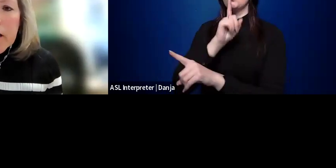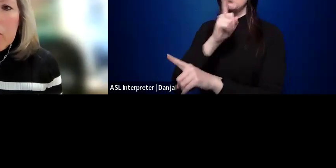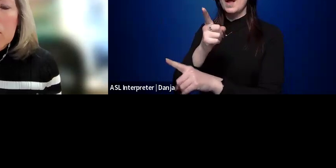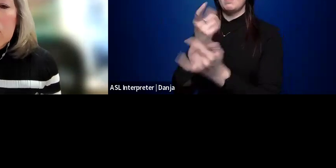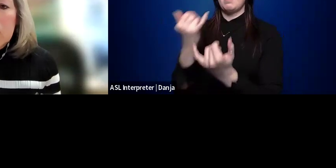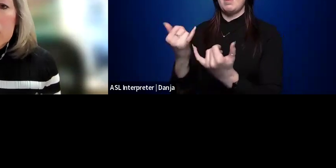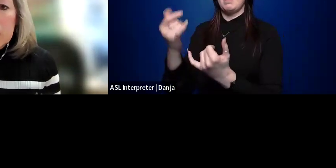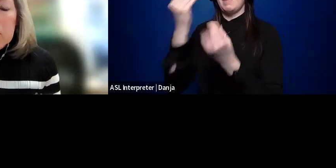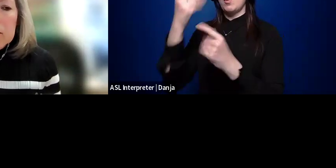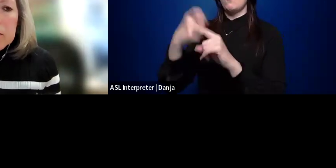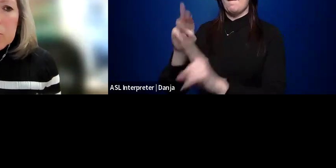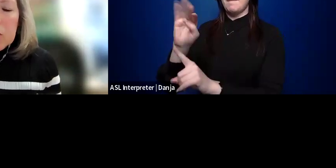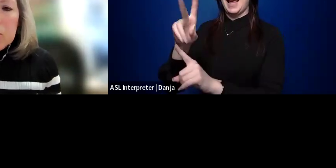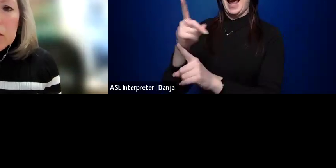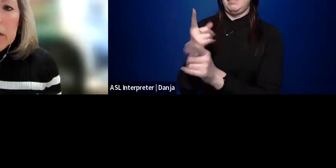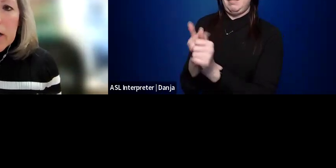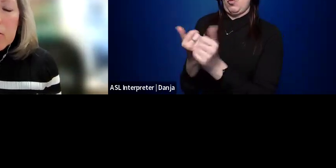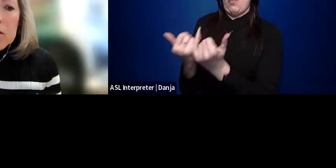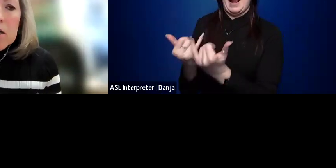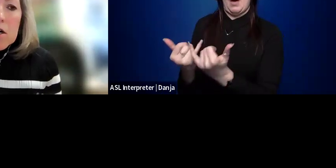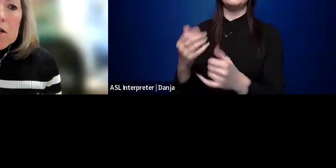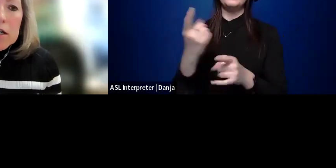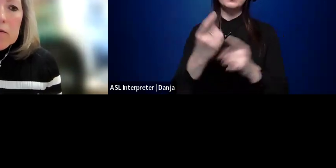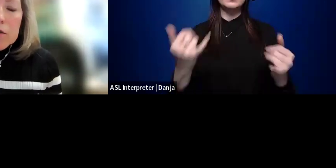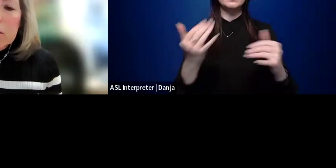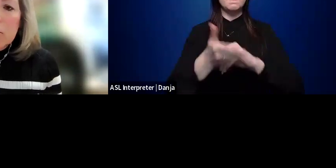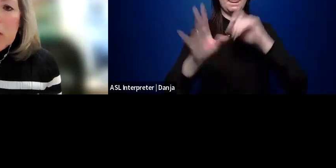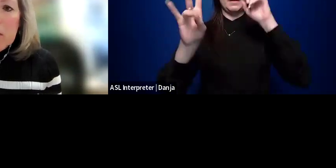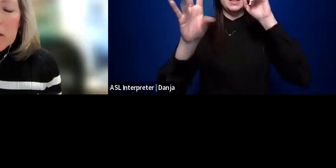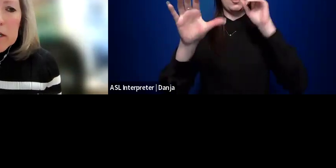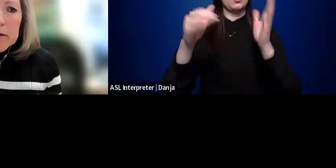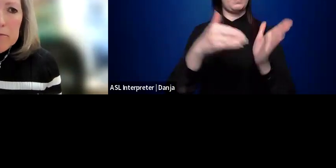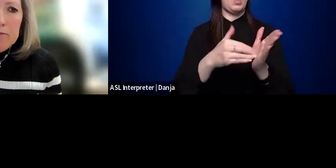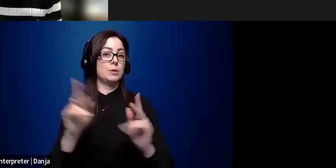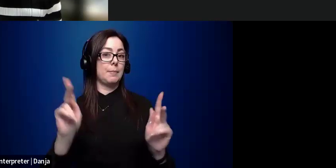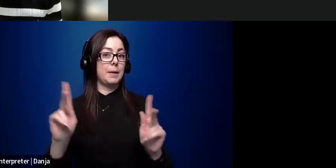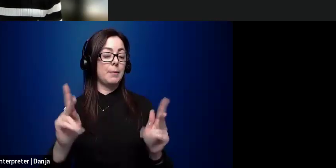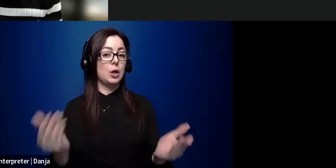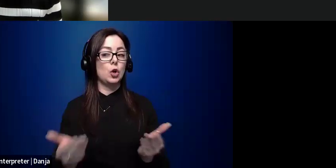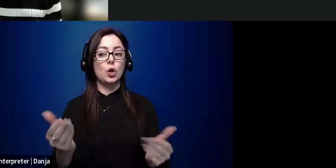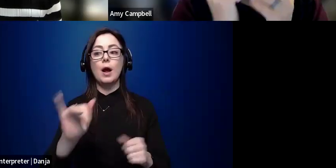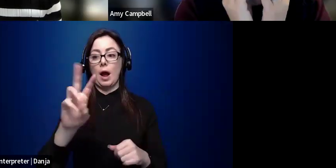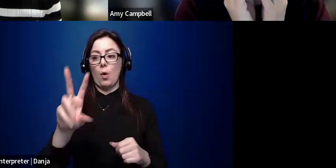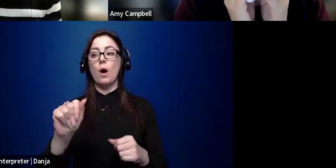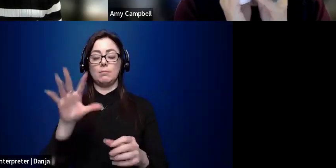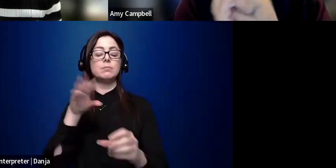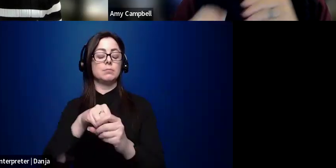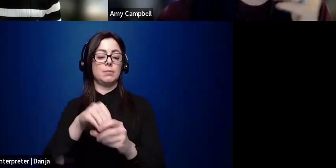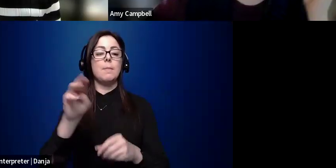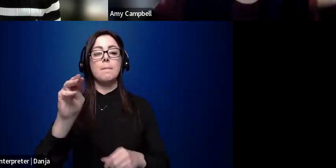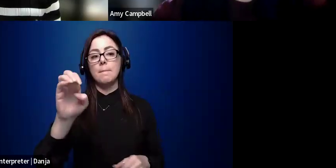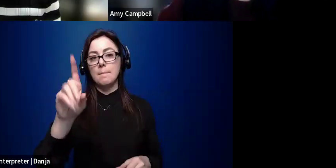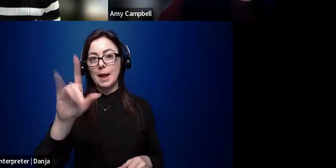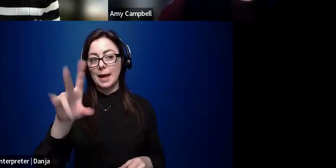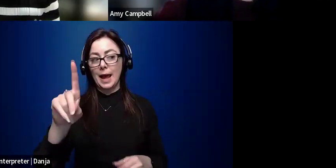that right now over 700,000 people in Iowa are covered by Medicaid, which includes Hawkeye, which is for